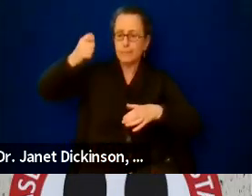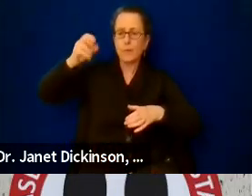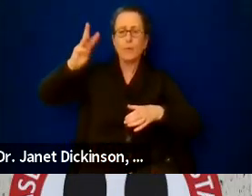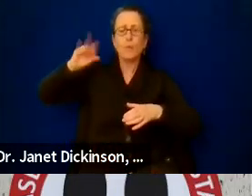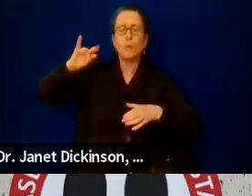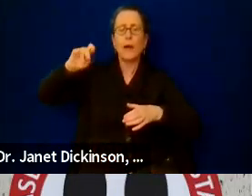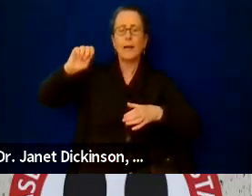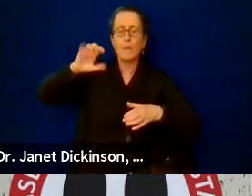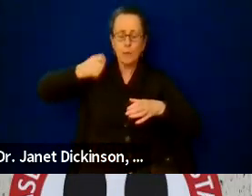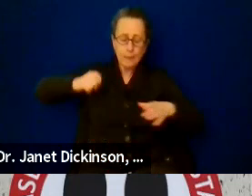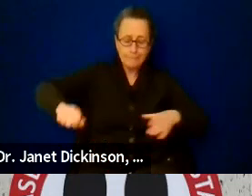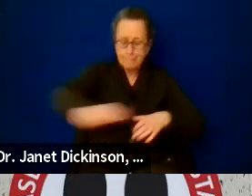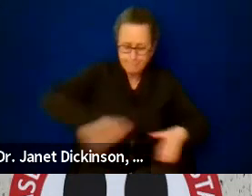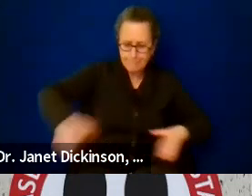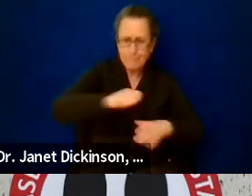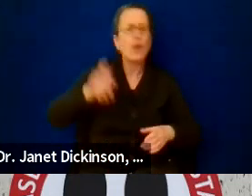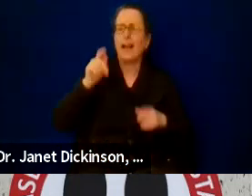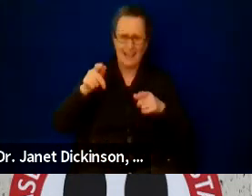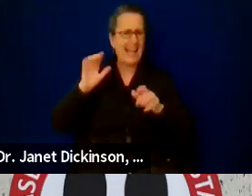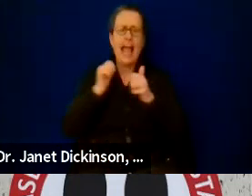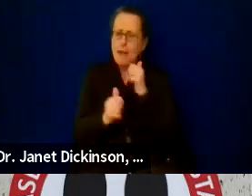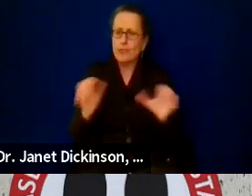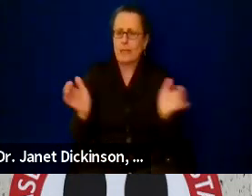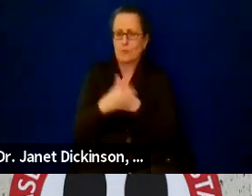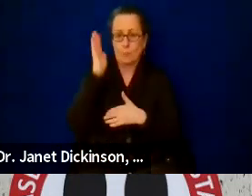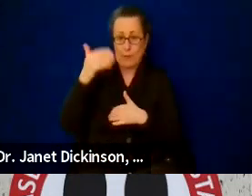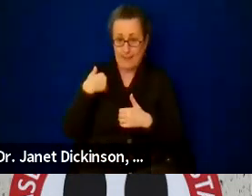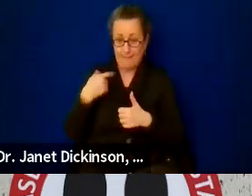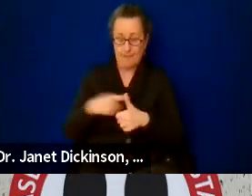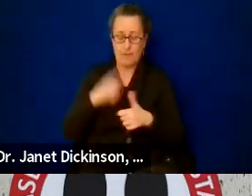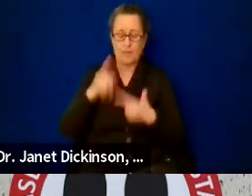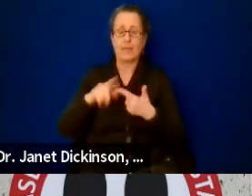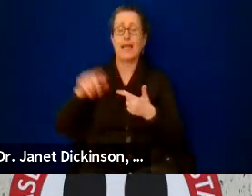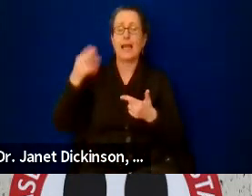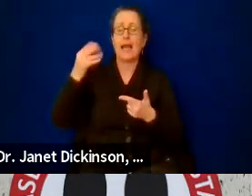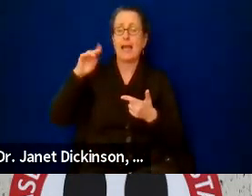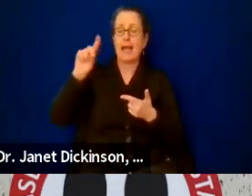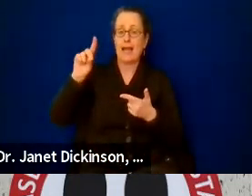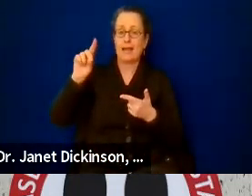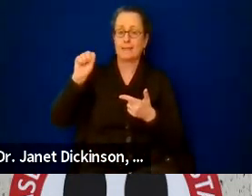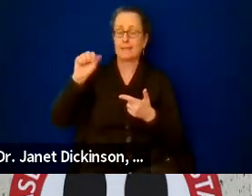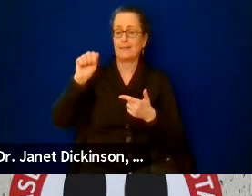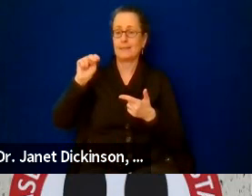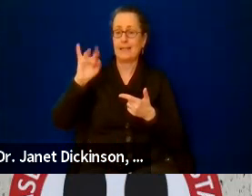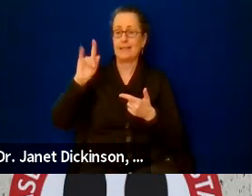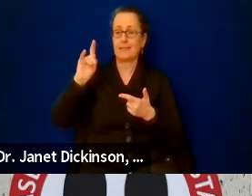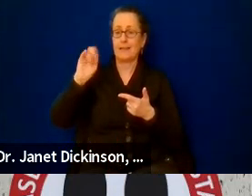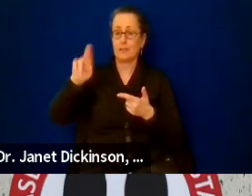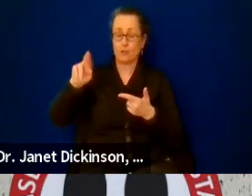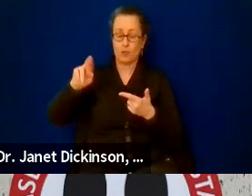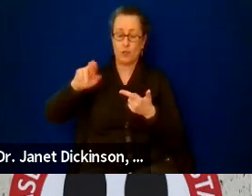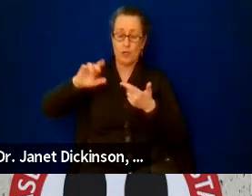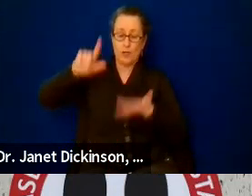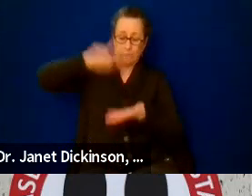own spaces down. Hand sanitizer will be available in the school. We have both small units for